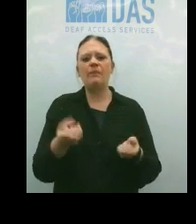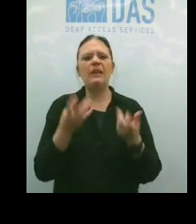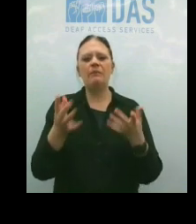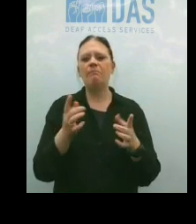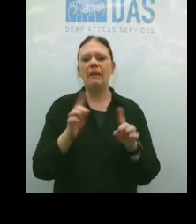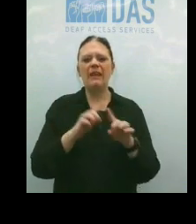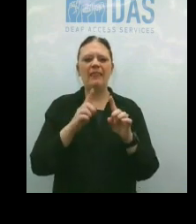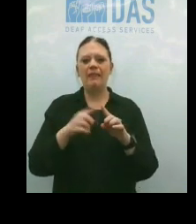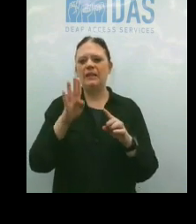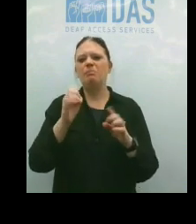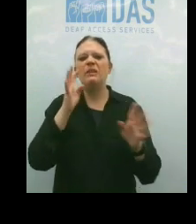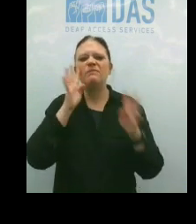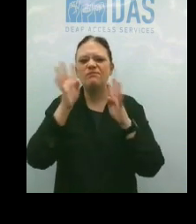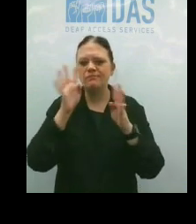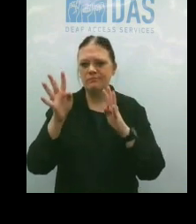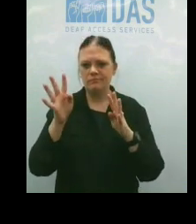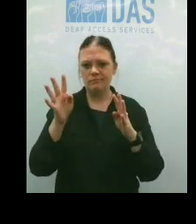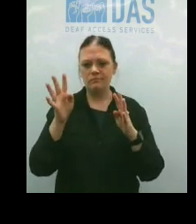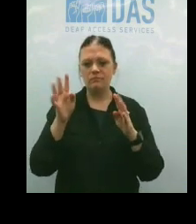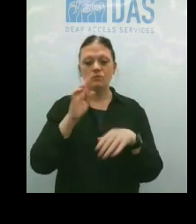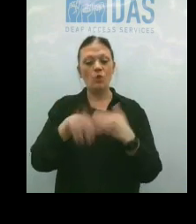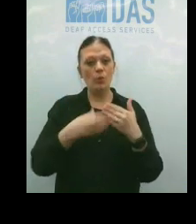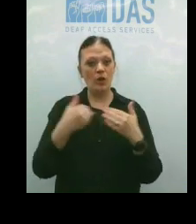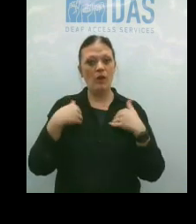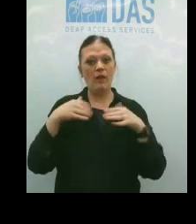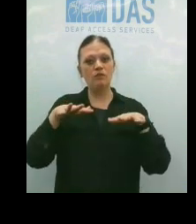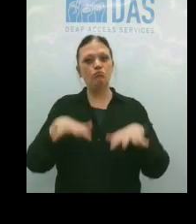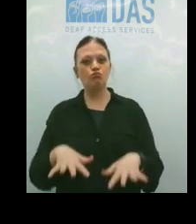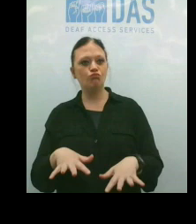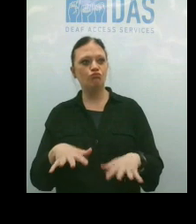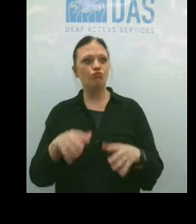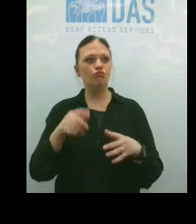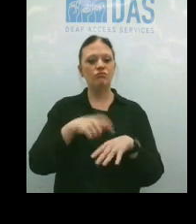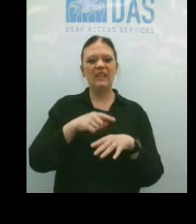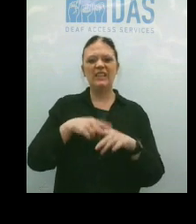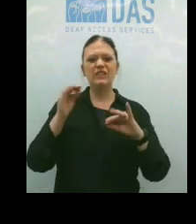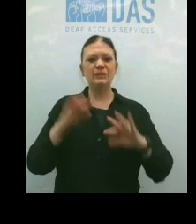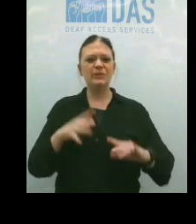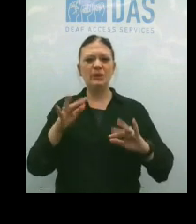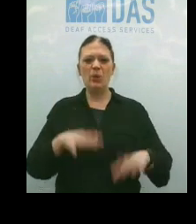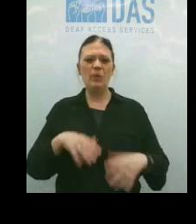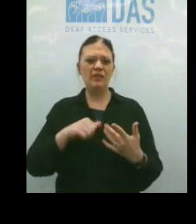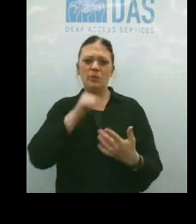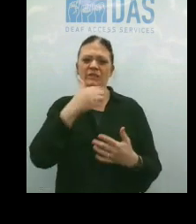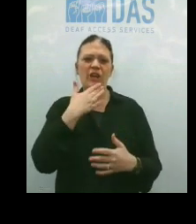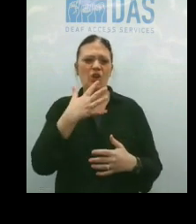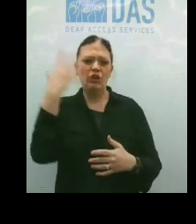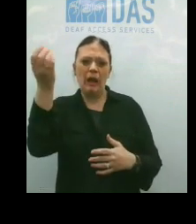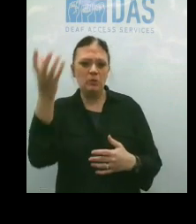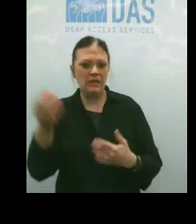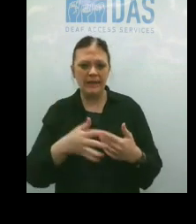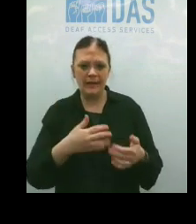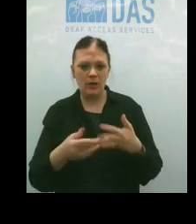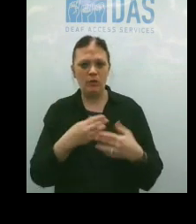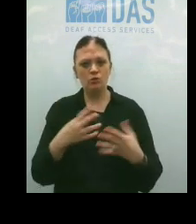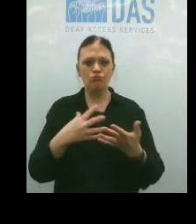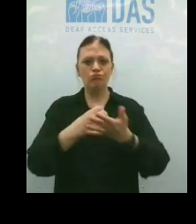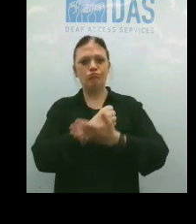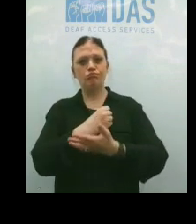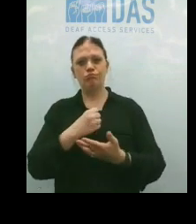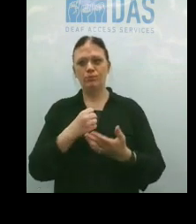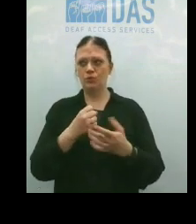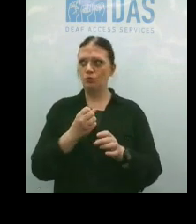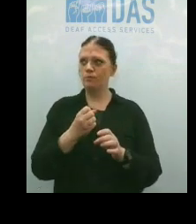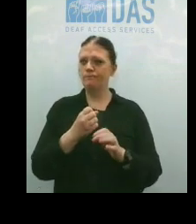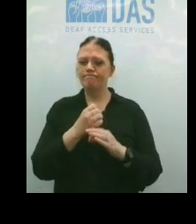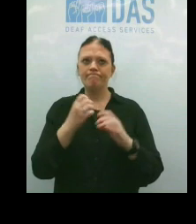be innovative. So we all have some downtime. Today's kind of snowy, so it's not even good to go outside. So we can use that time to